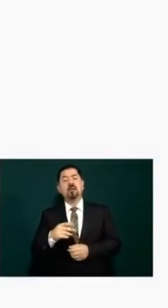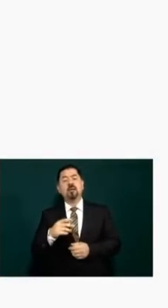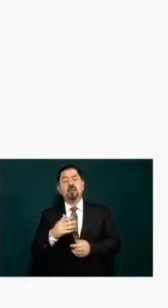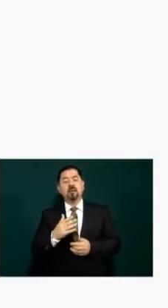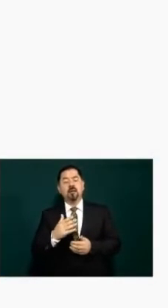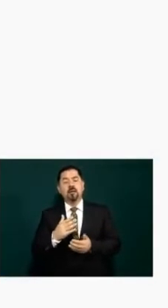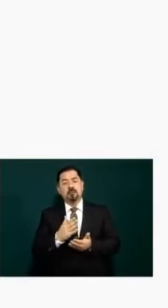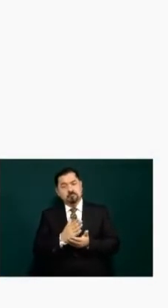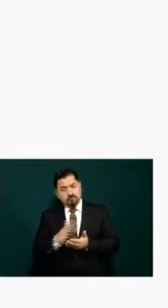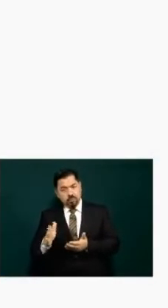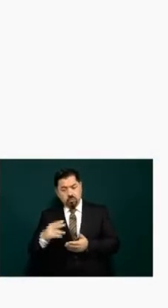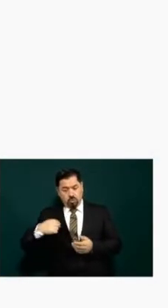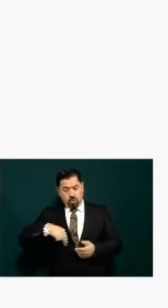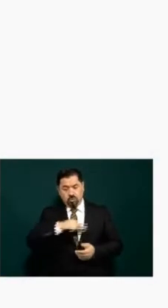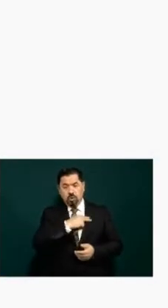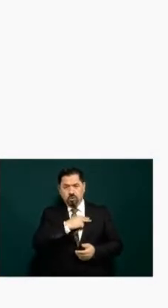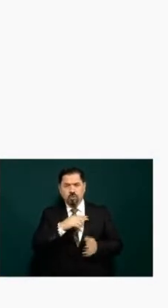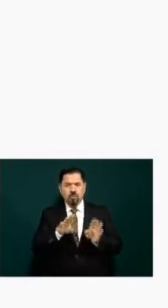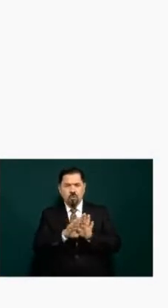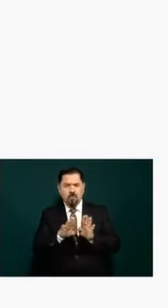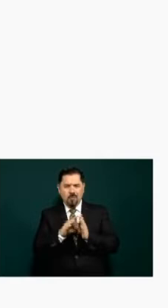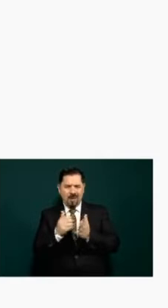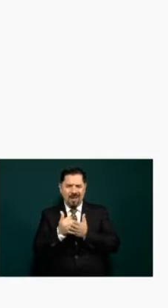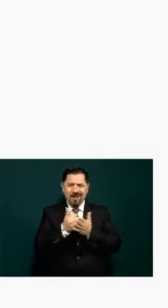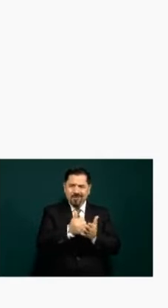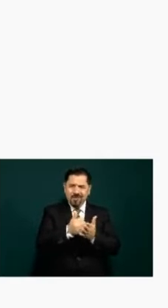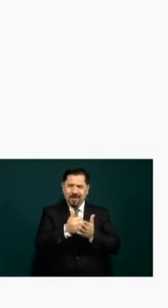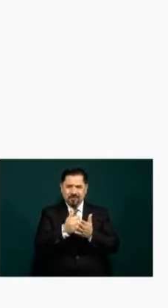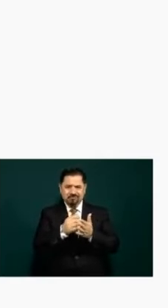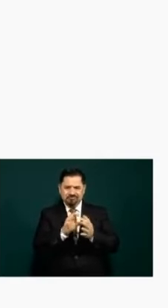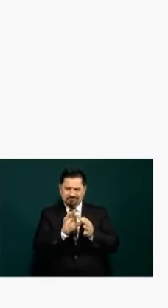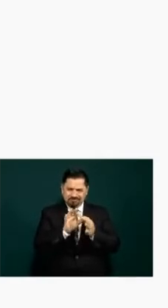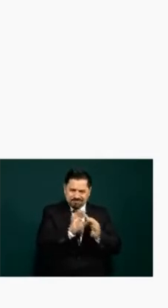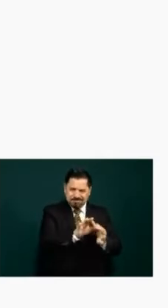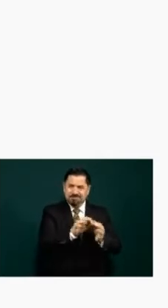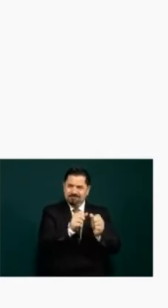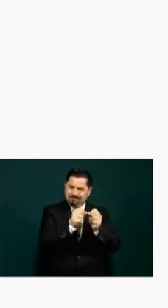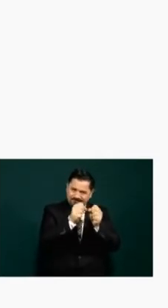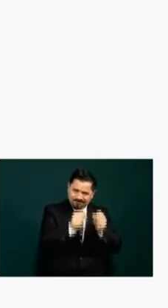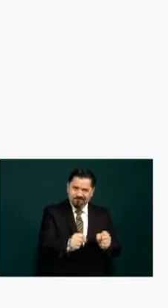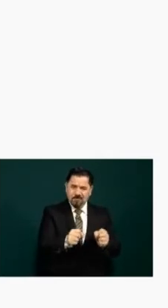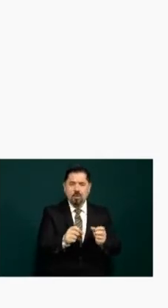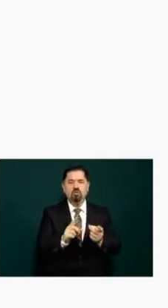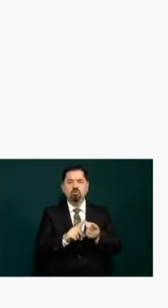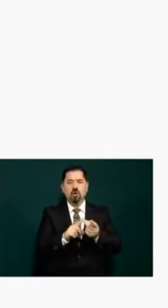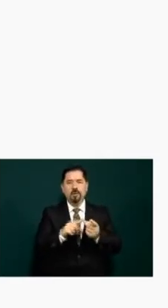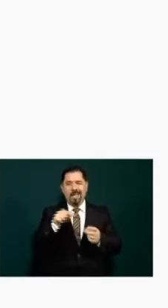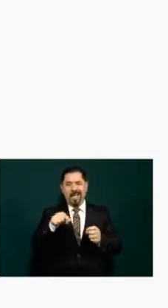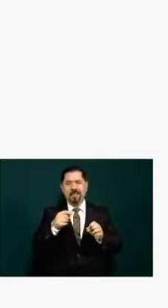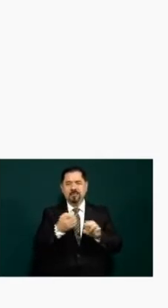but in order so that you could understand this day we can see